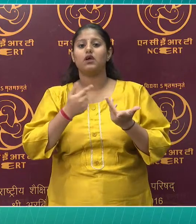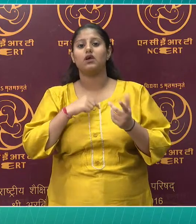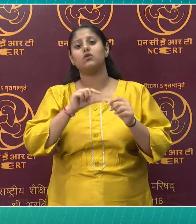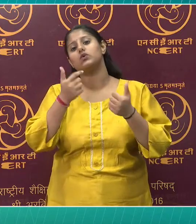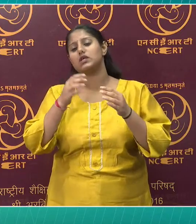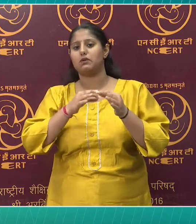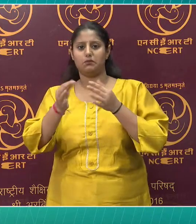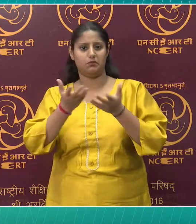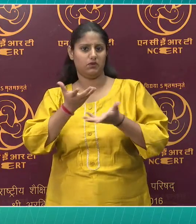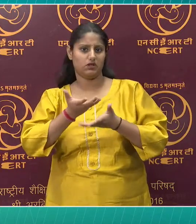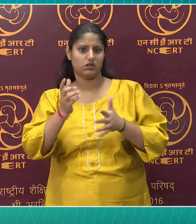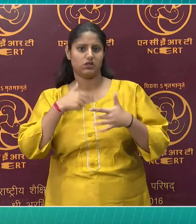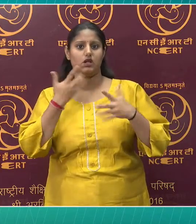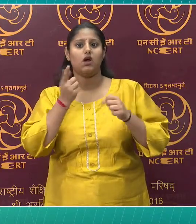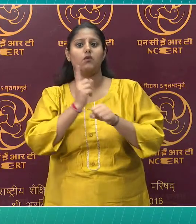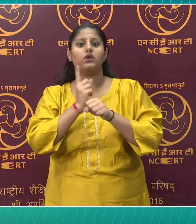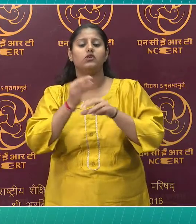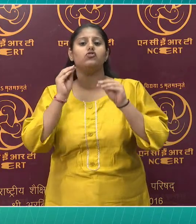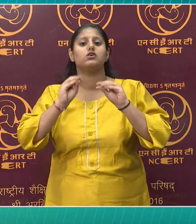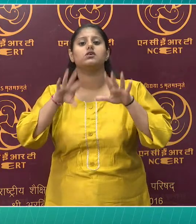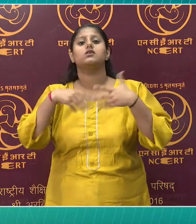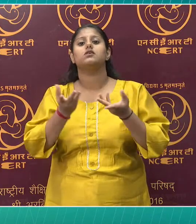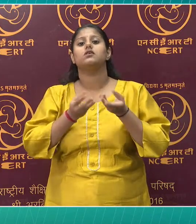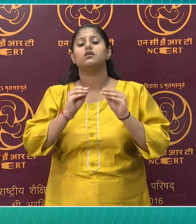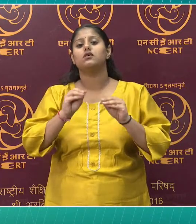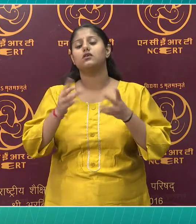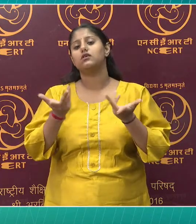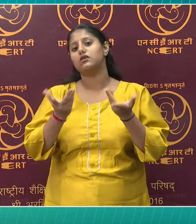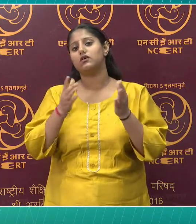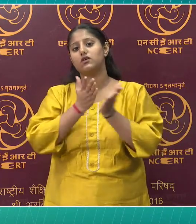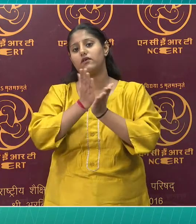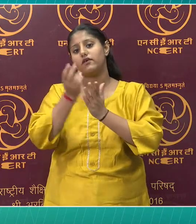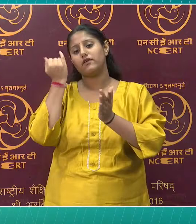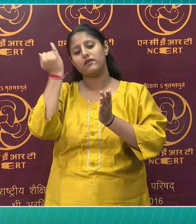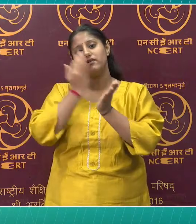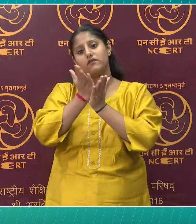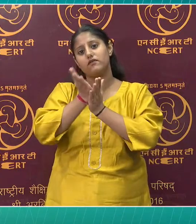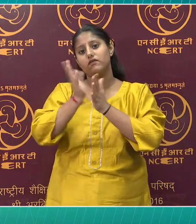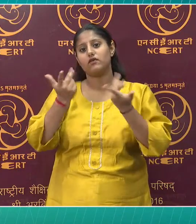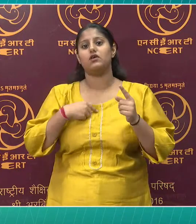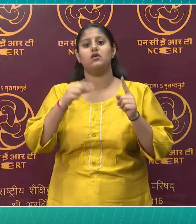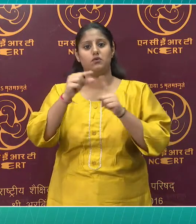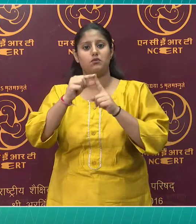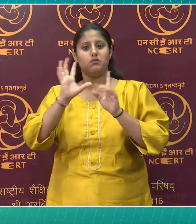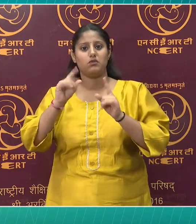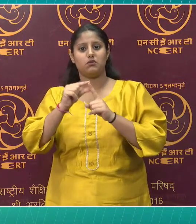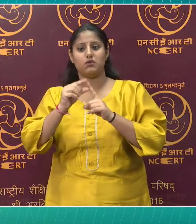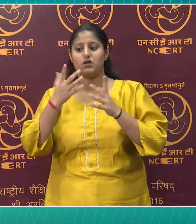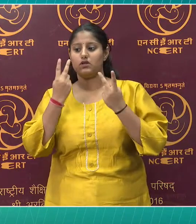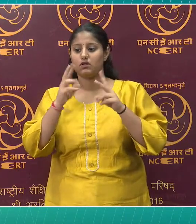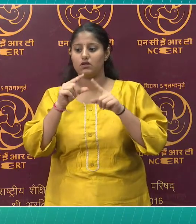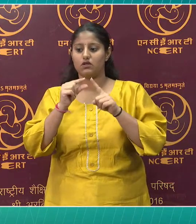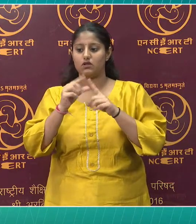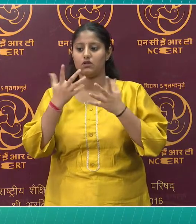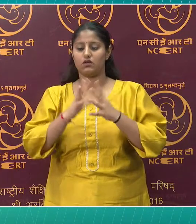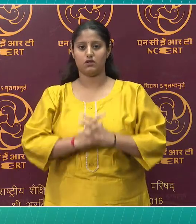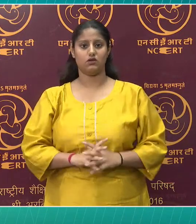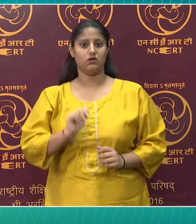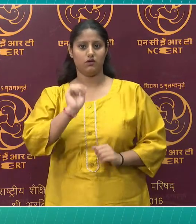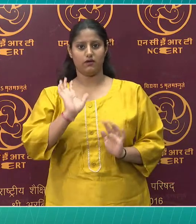to discussing how teachers can approach the subject. So if you right, have a PowerPoint, which we can see.